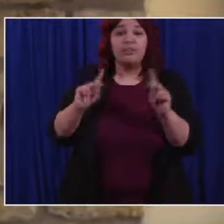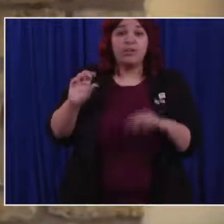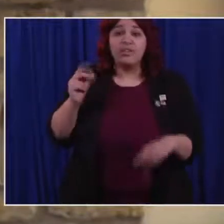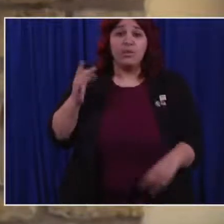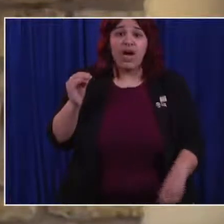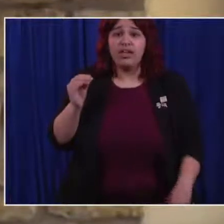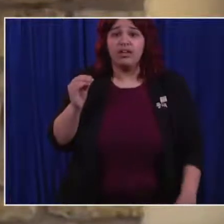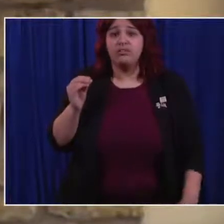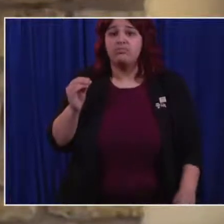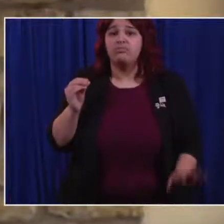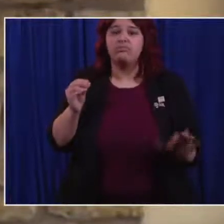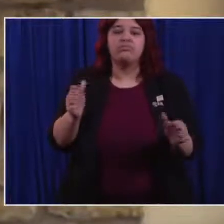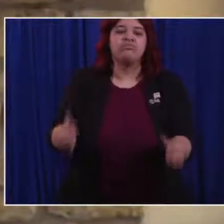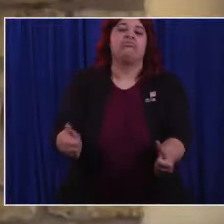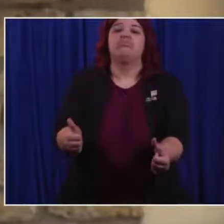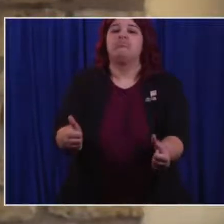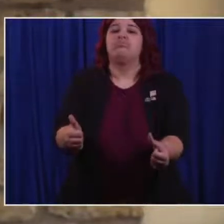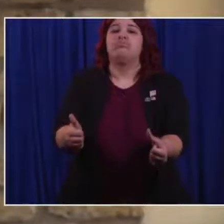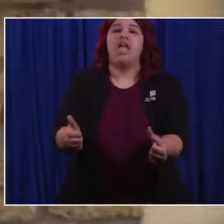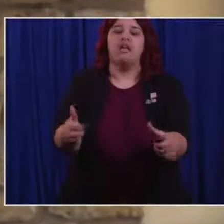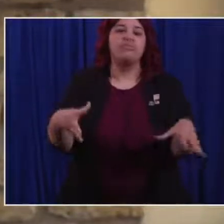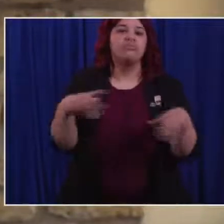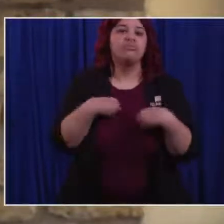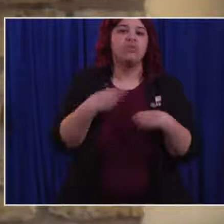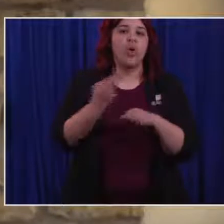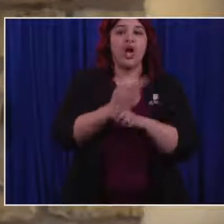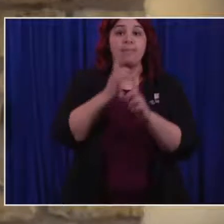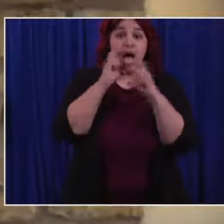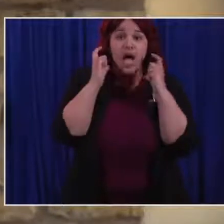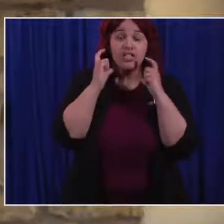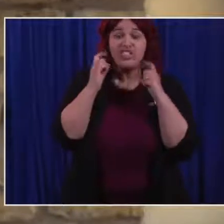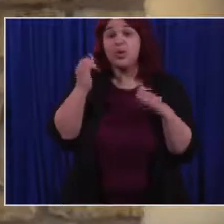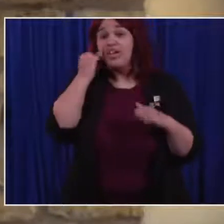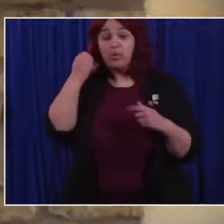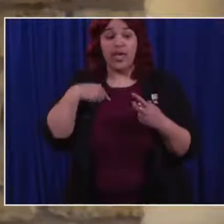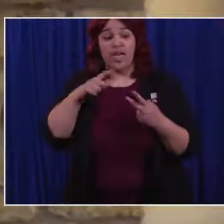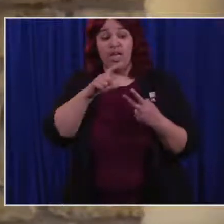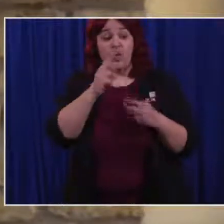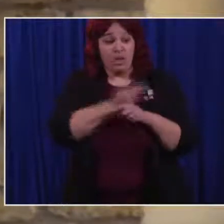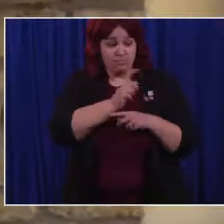wearing masks. If we continue to do both of these things, we're going to get there.